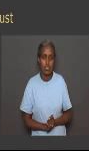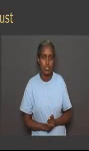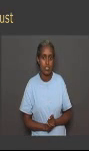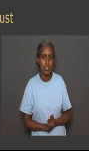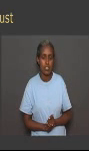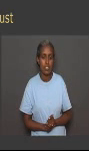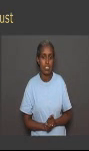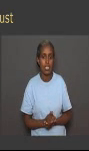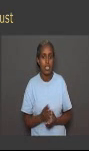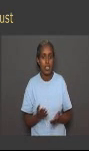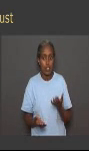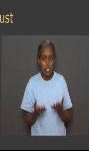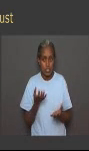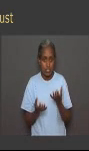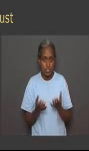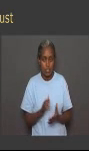density,